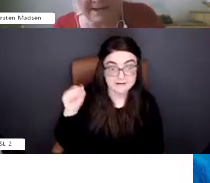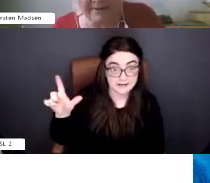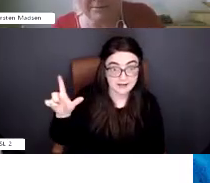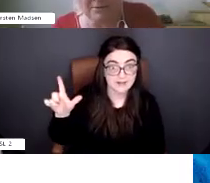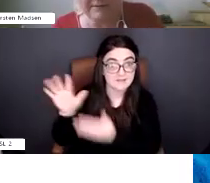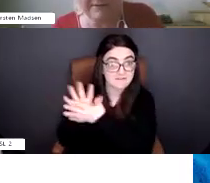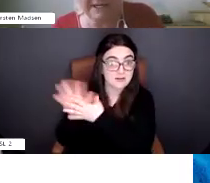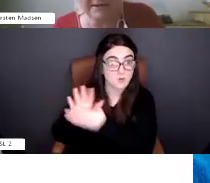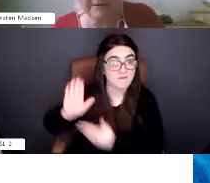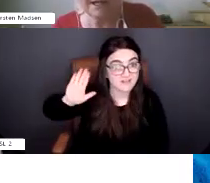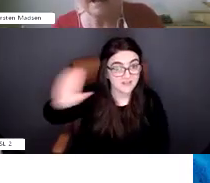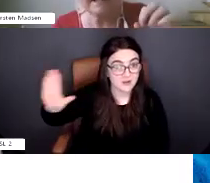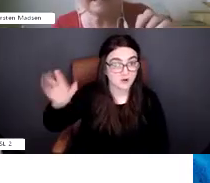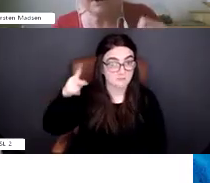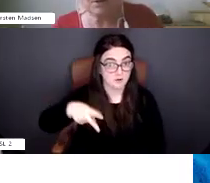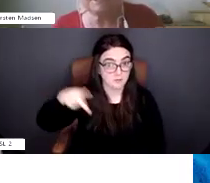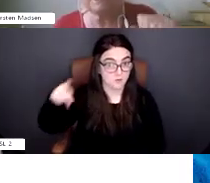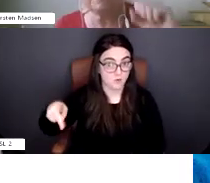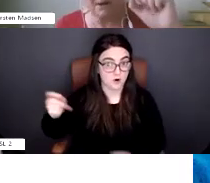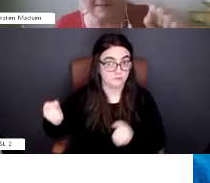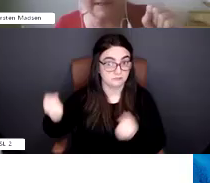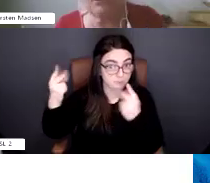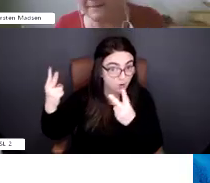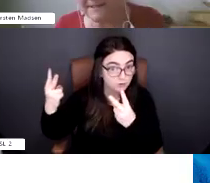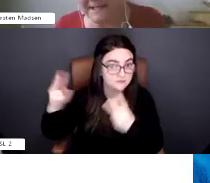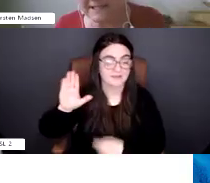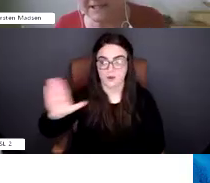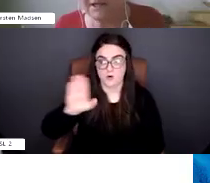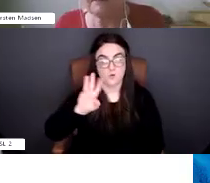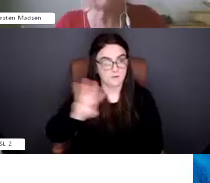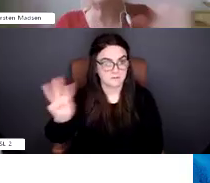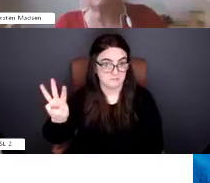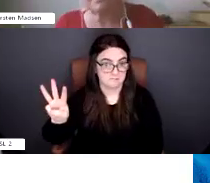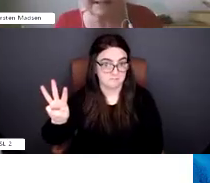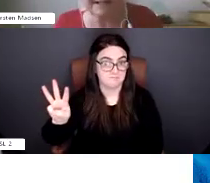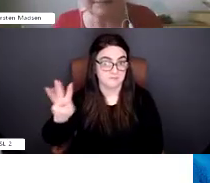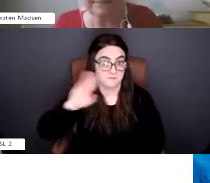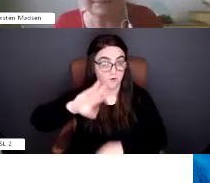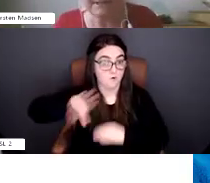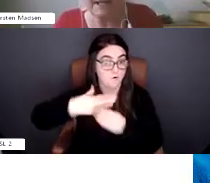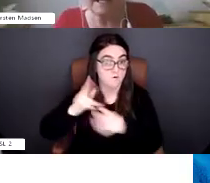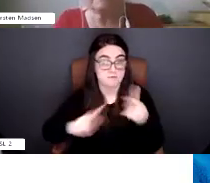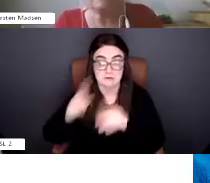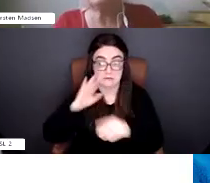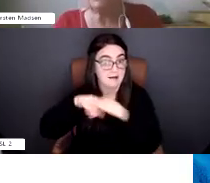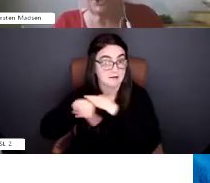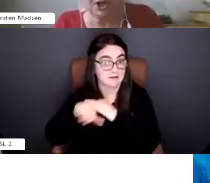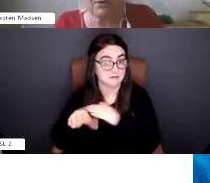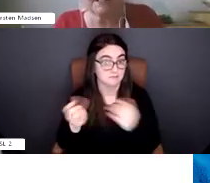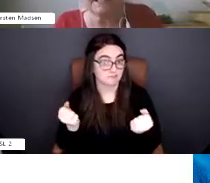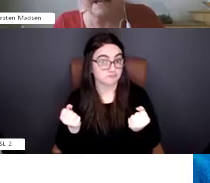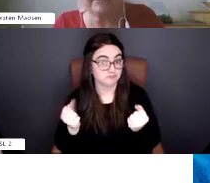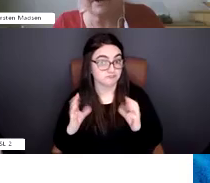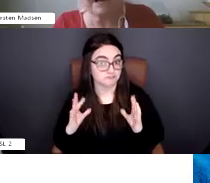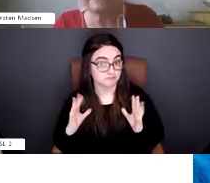their PowerPoint video that's posted on their website for the world to see. It's also